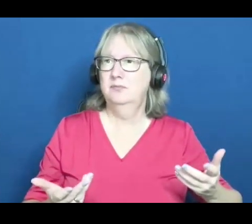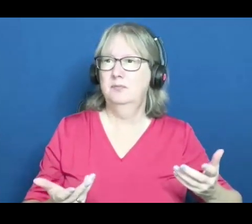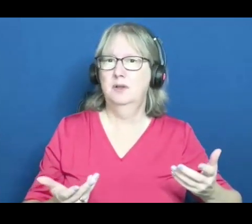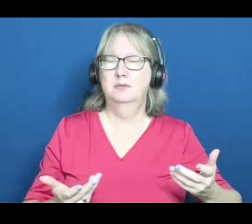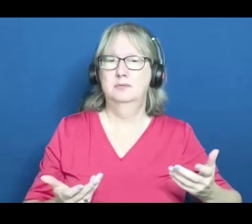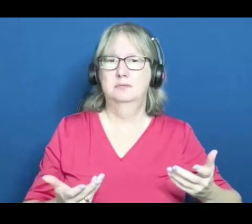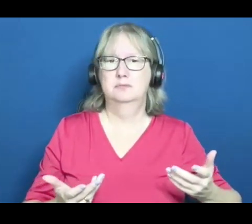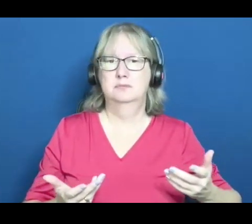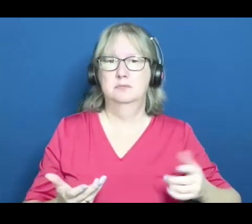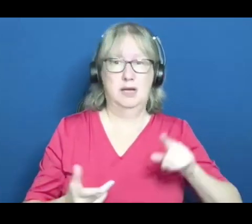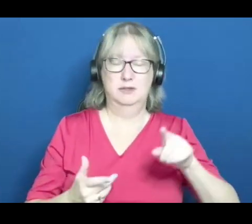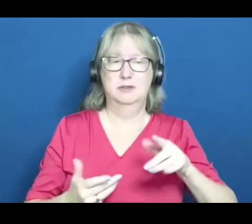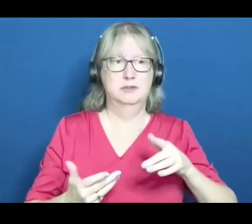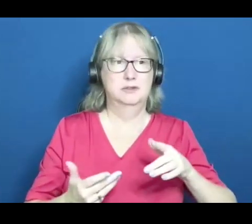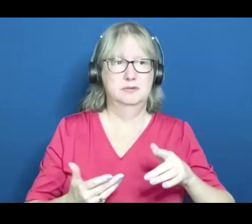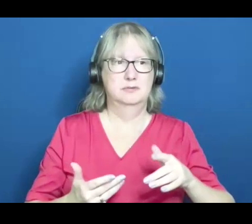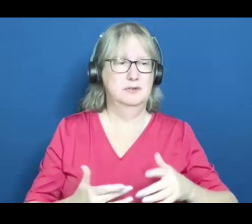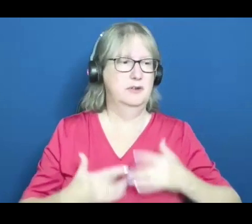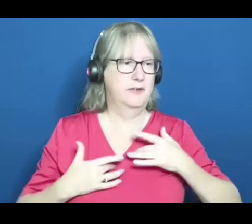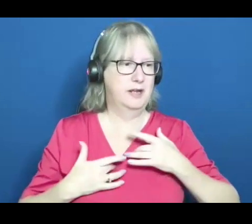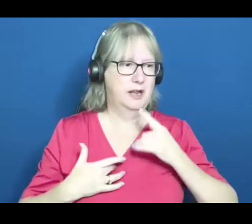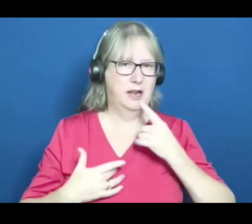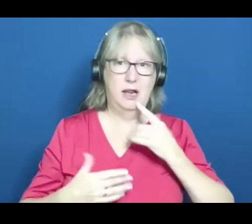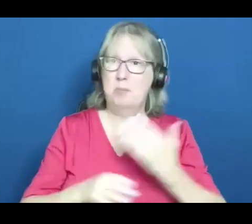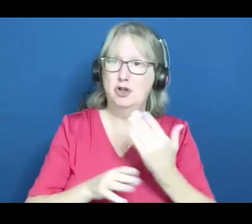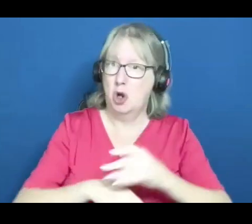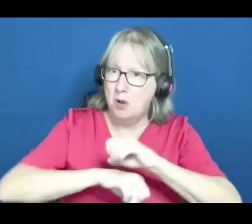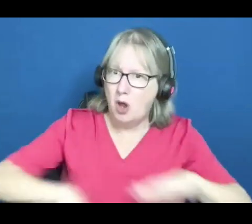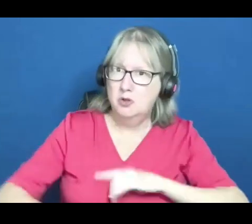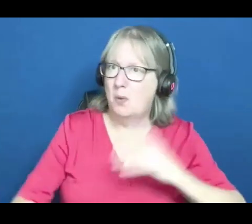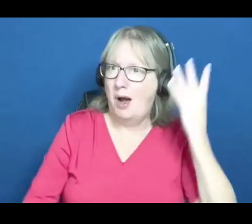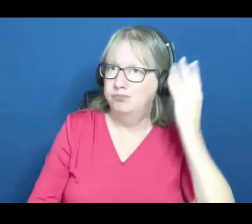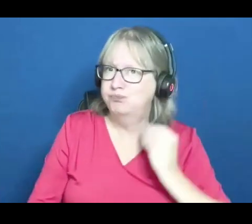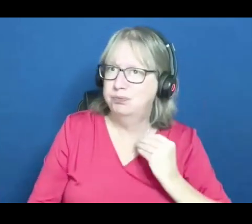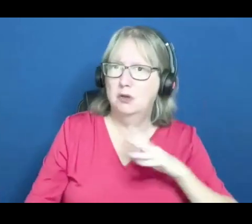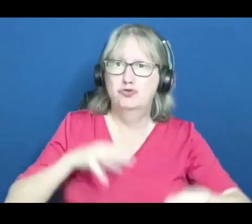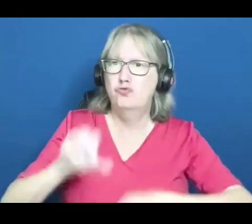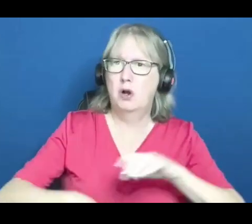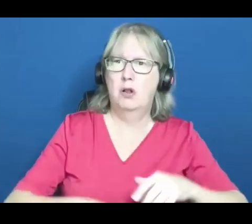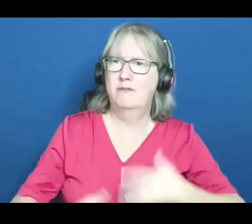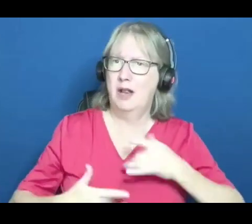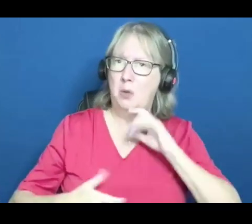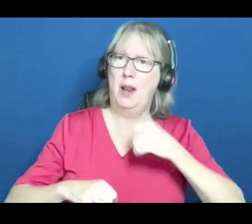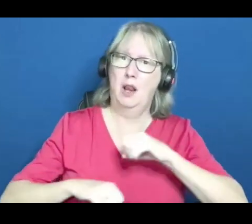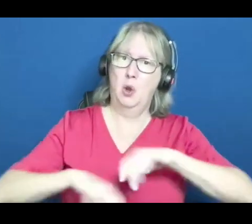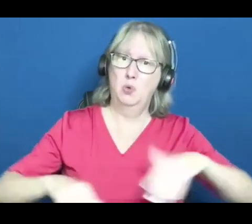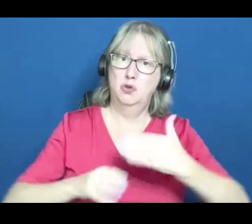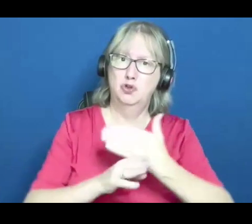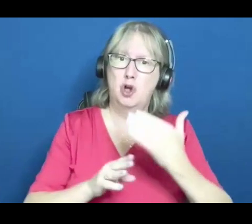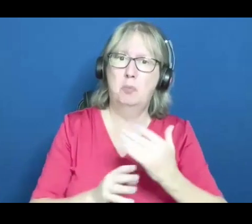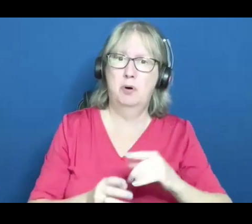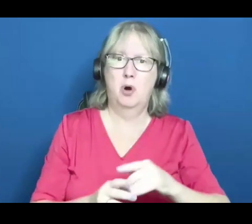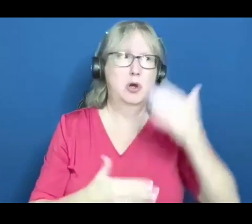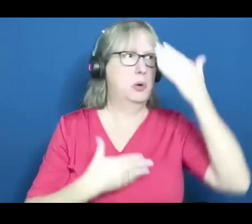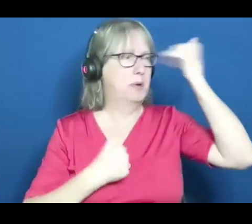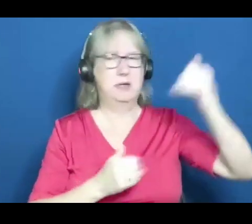you're in fear of losing your employment because of your hearing loss, or something quite drastic like that, or really struggling, it's affecting your mental